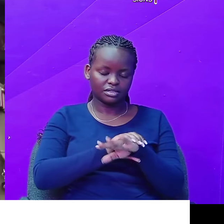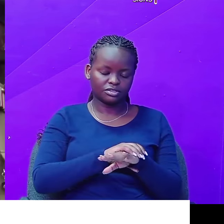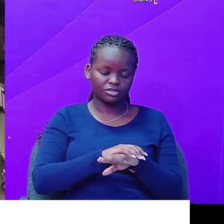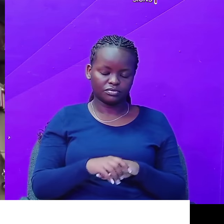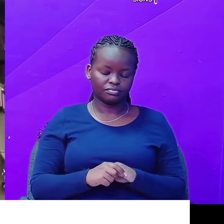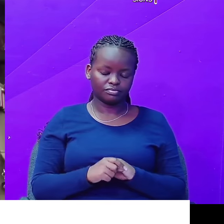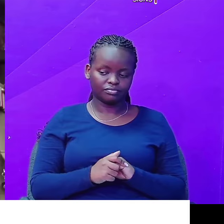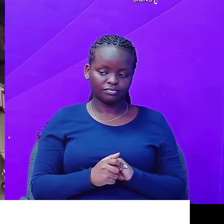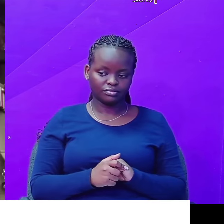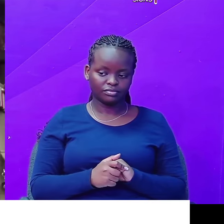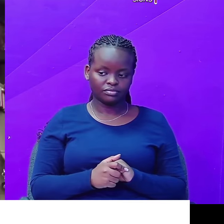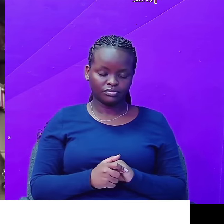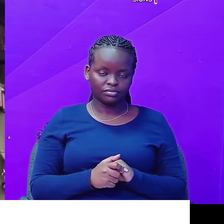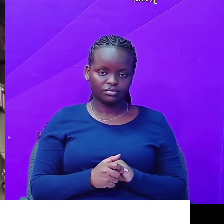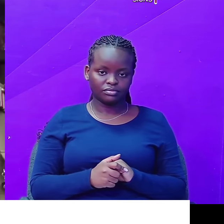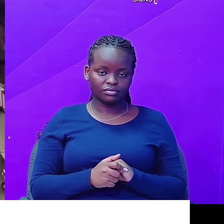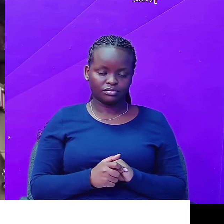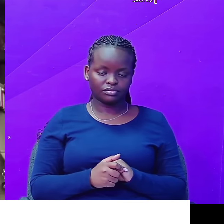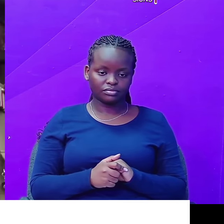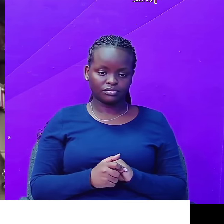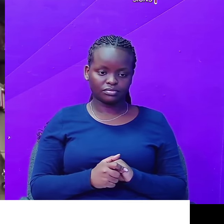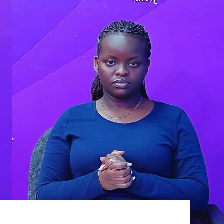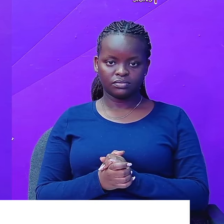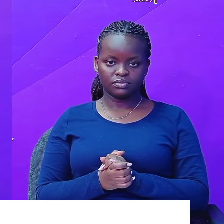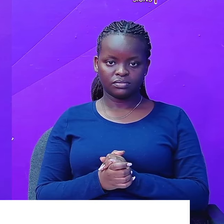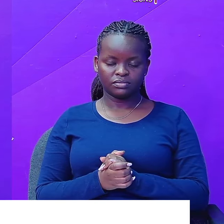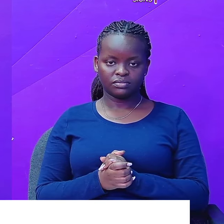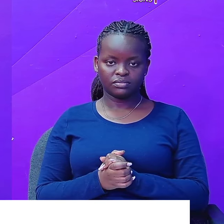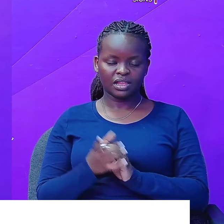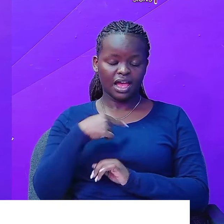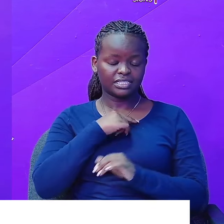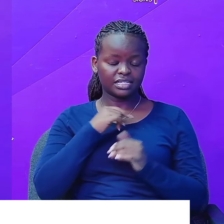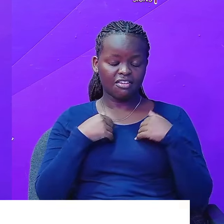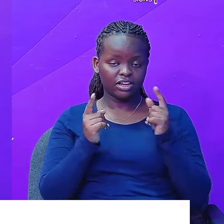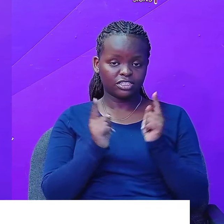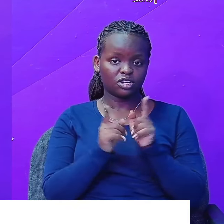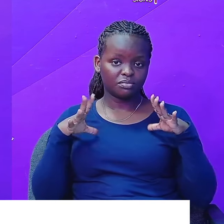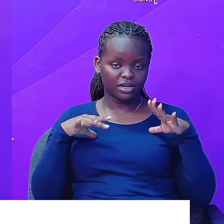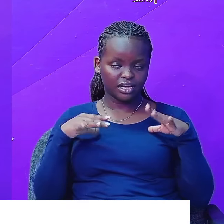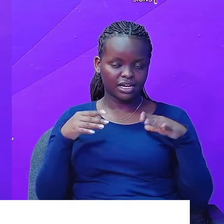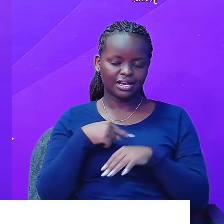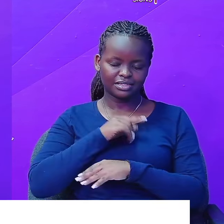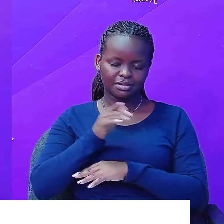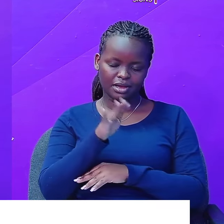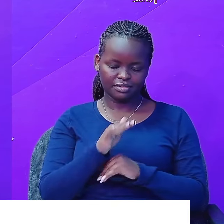Let's take a short break. We'll be right back.